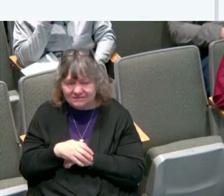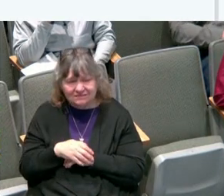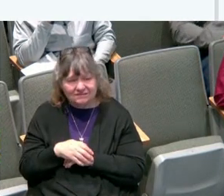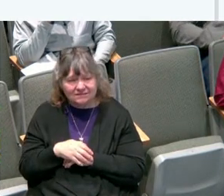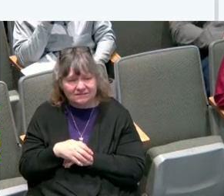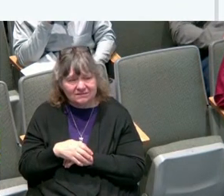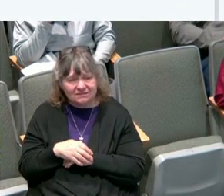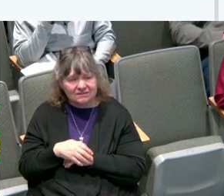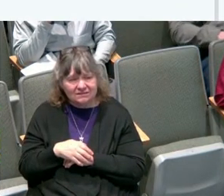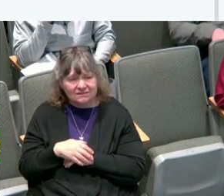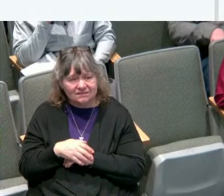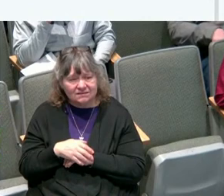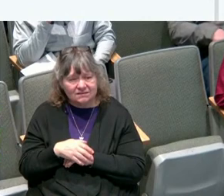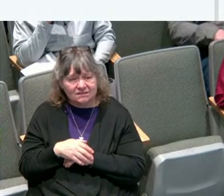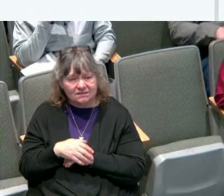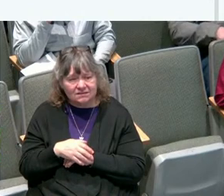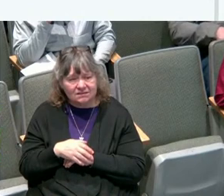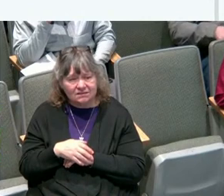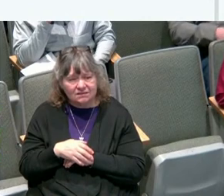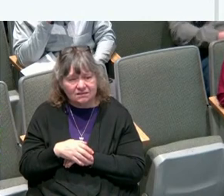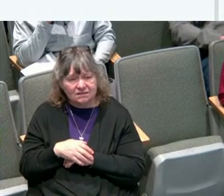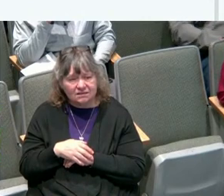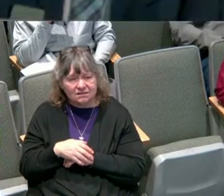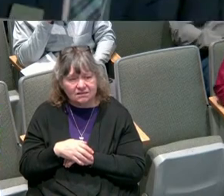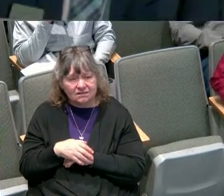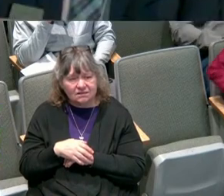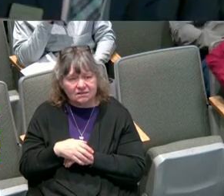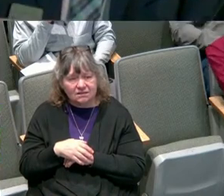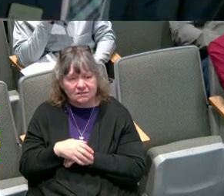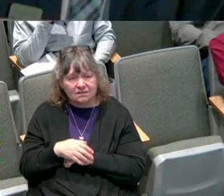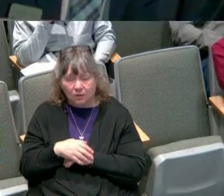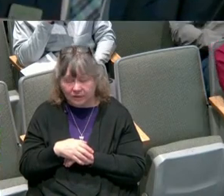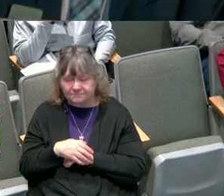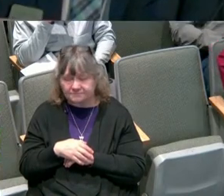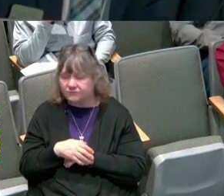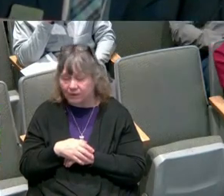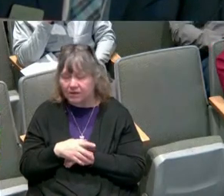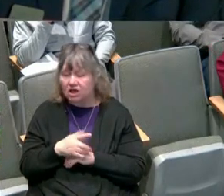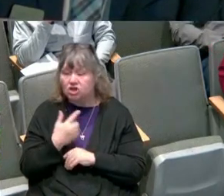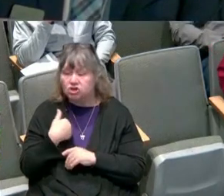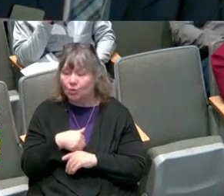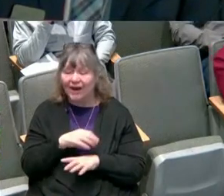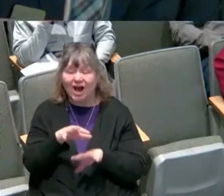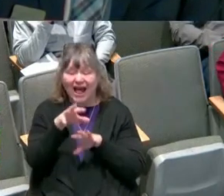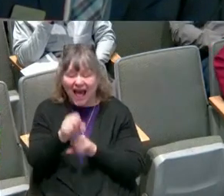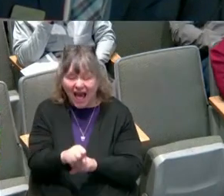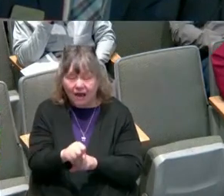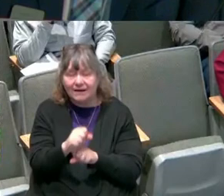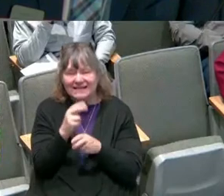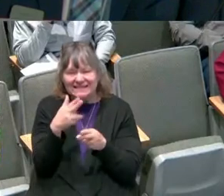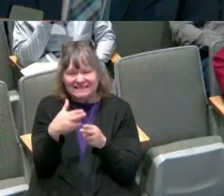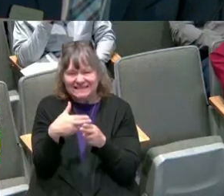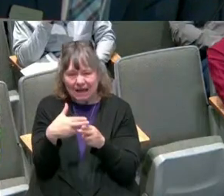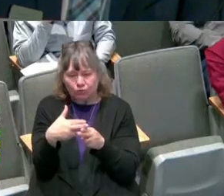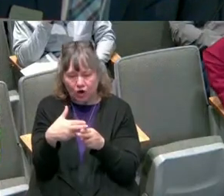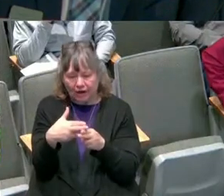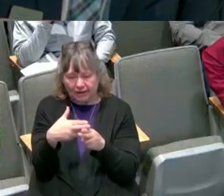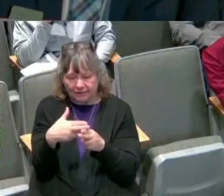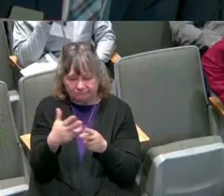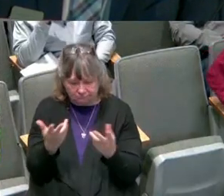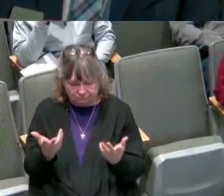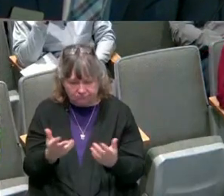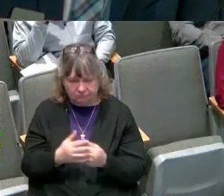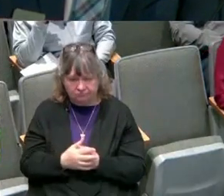so we are eminent don't okay so we're taking a temporary easement by eminent